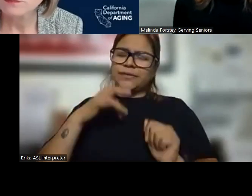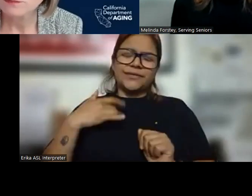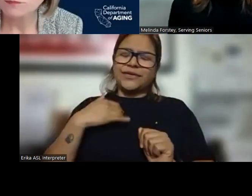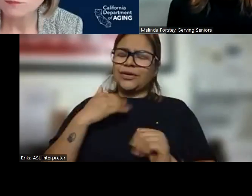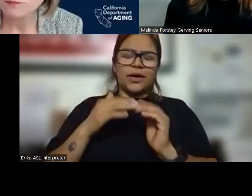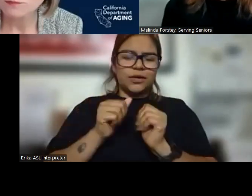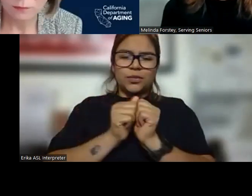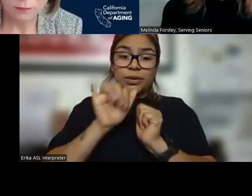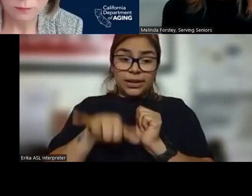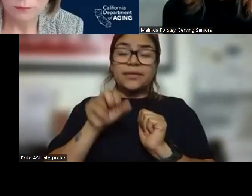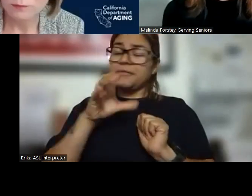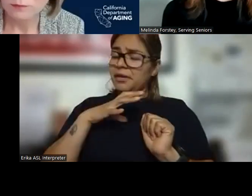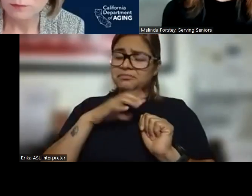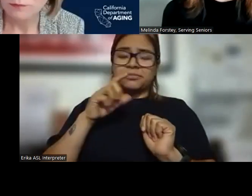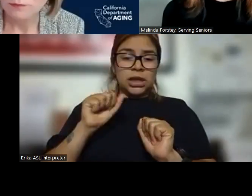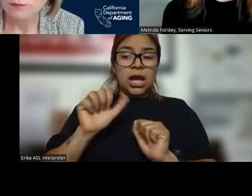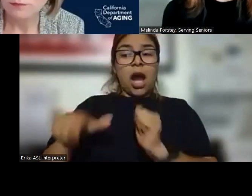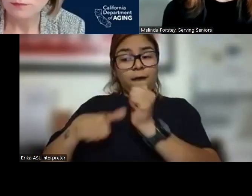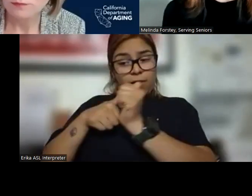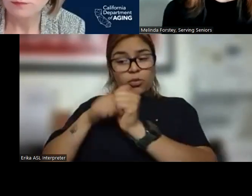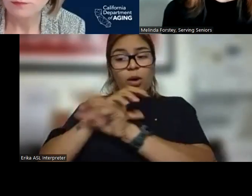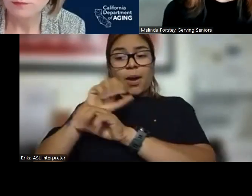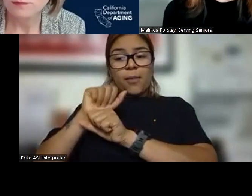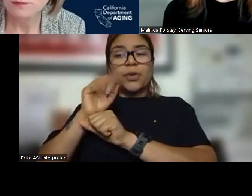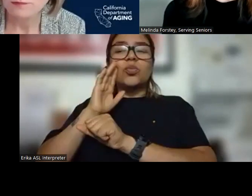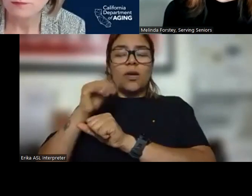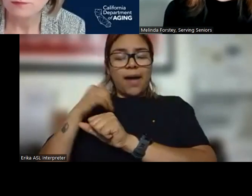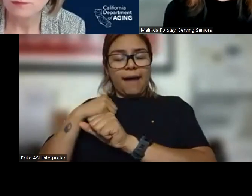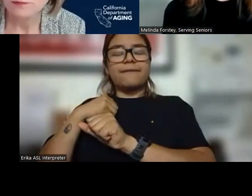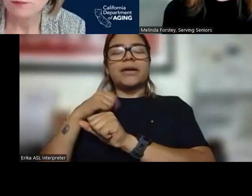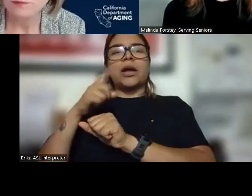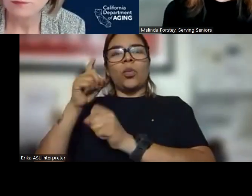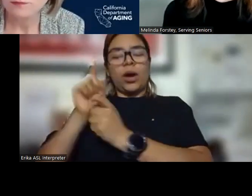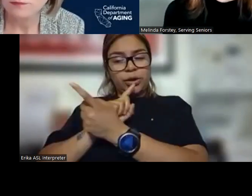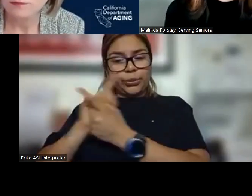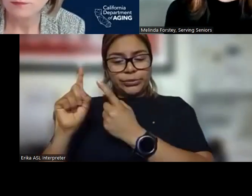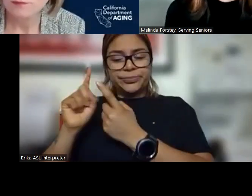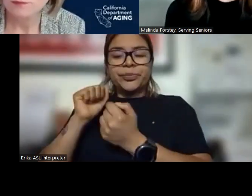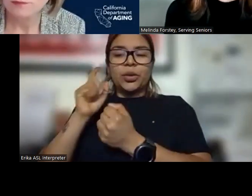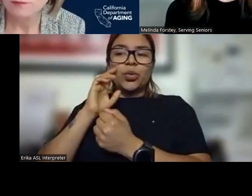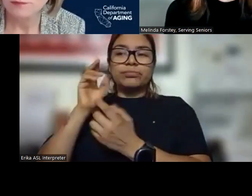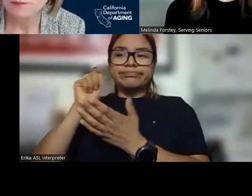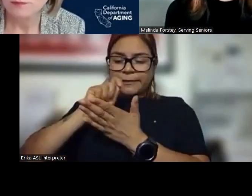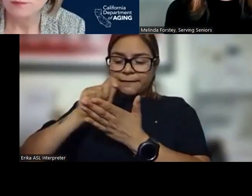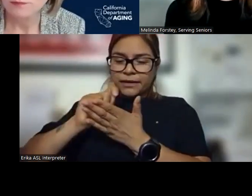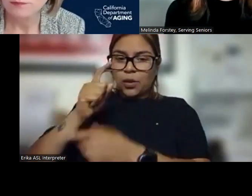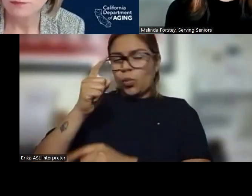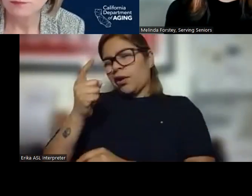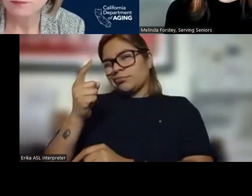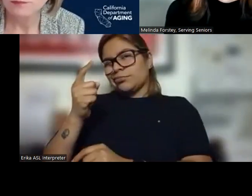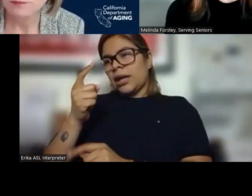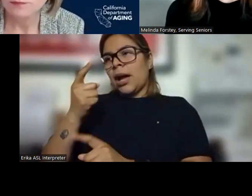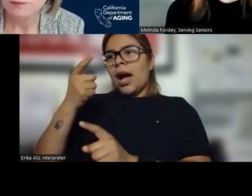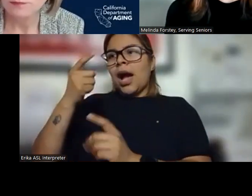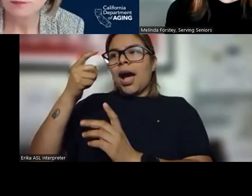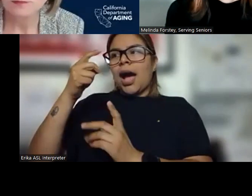there's a follow-up appointment where they sit down with their caseworker. They fill out at least one application from top to